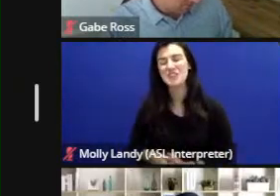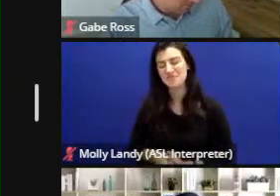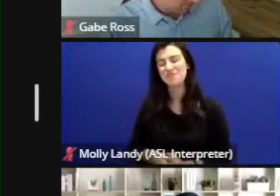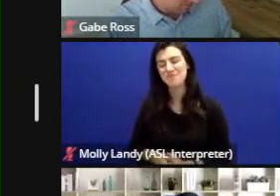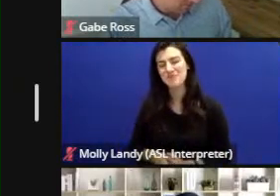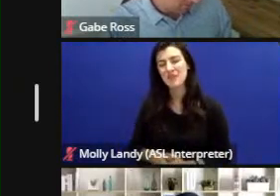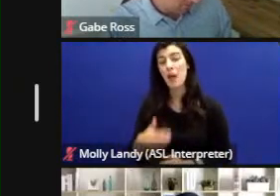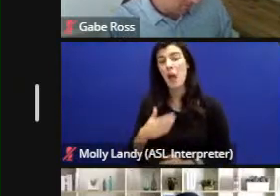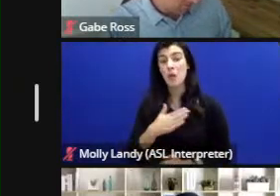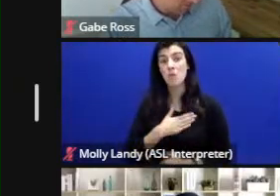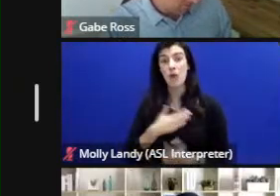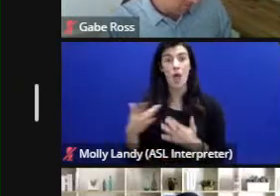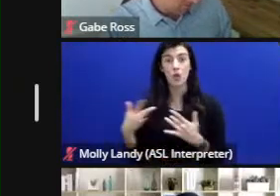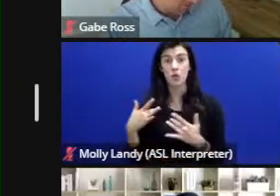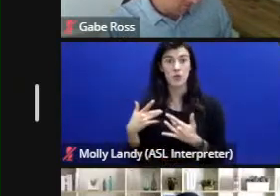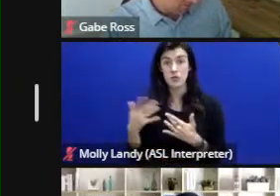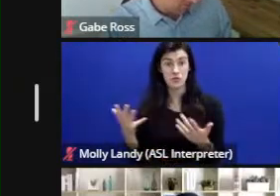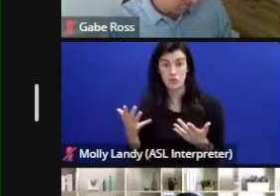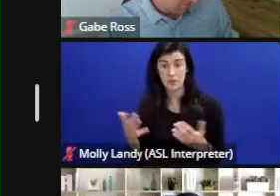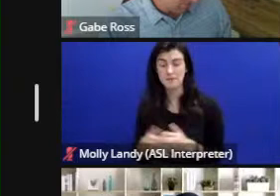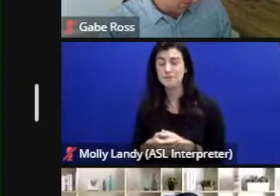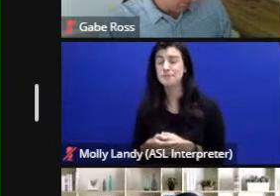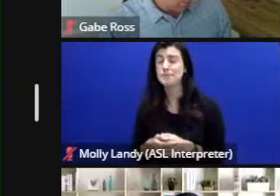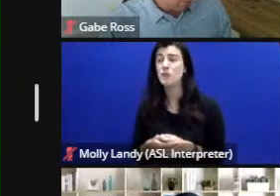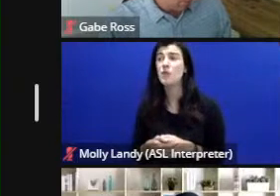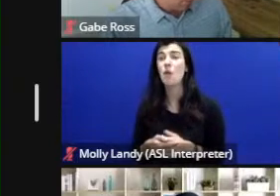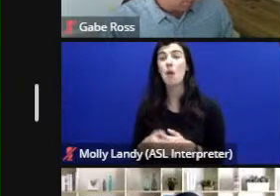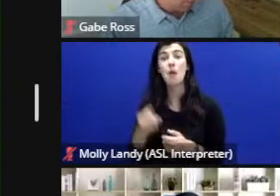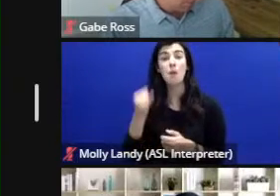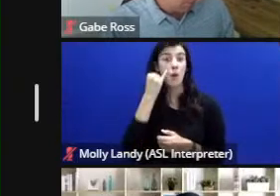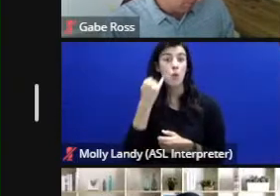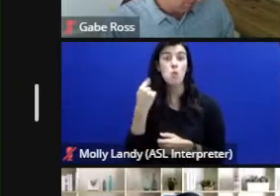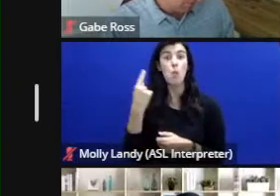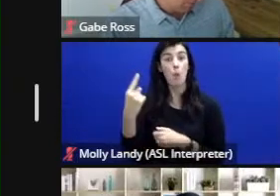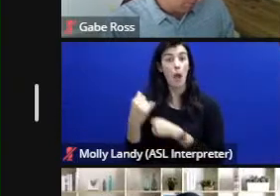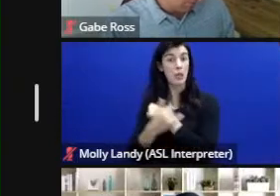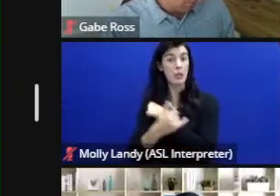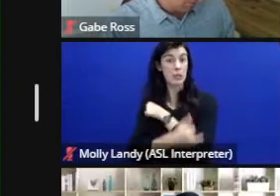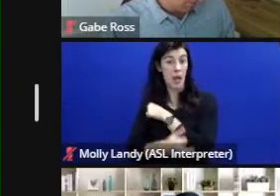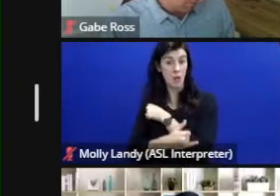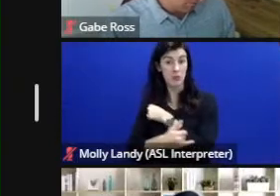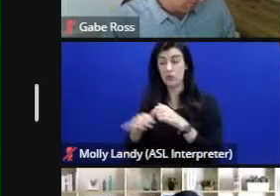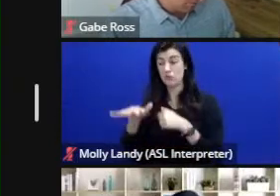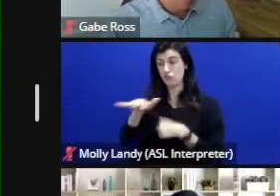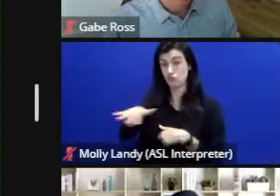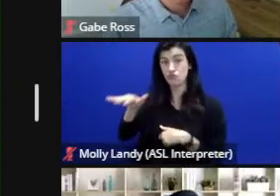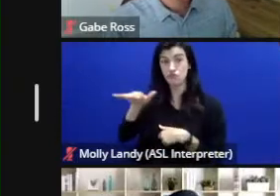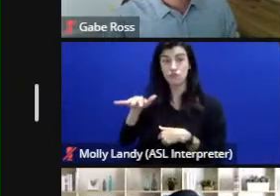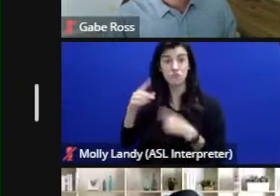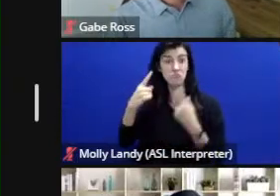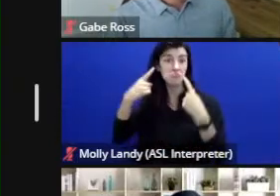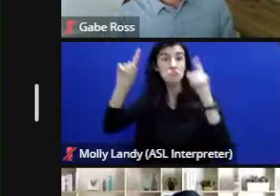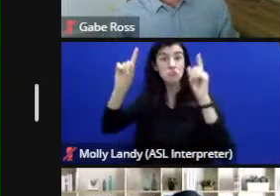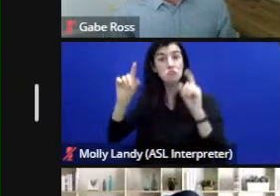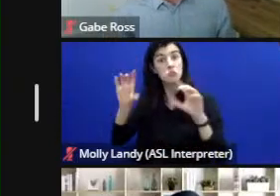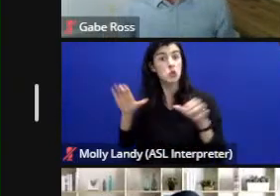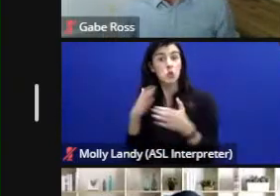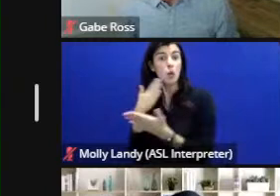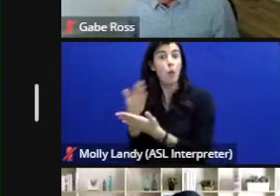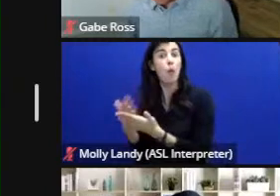My concern is that while one county may be doing well, our counties are porous. In other words, we